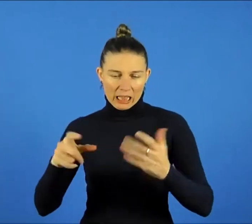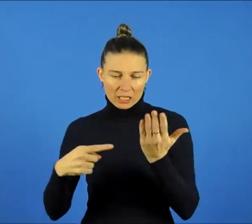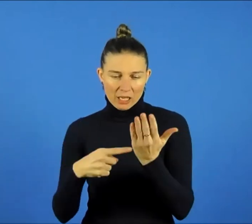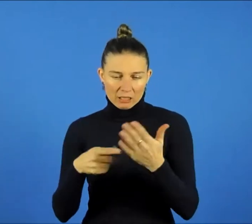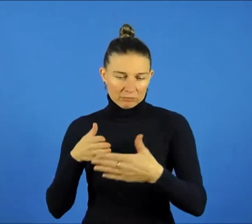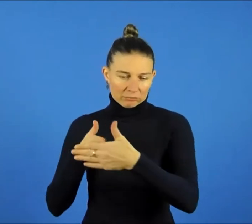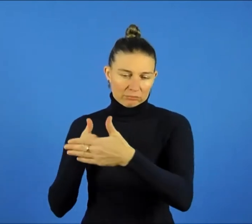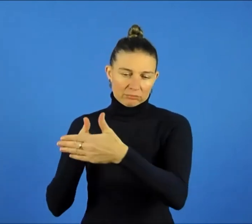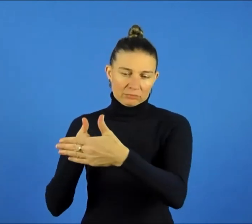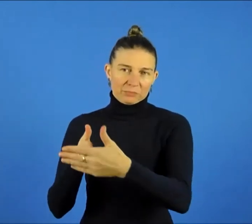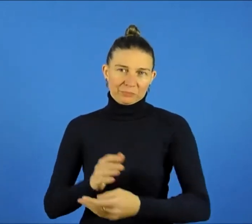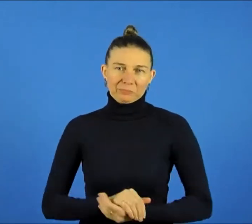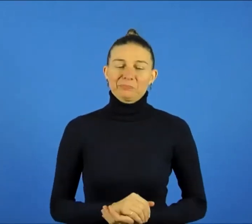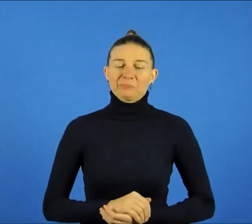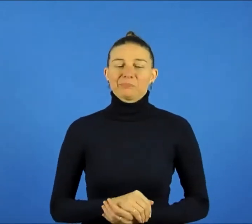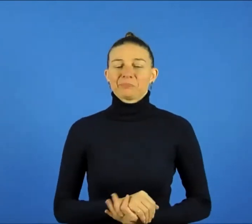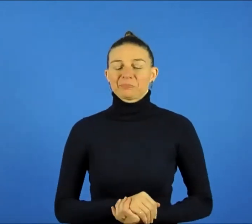it's still static there.